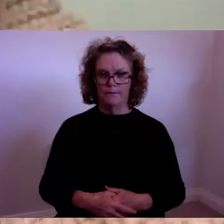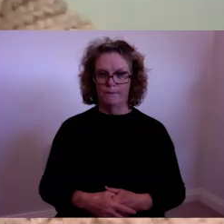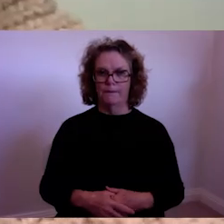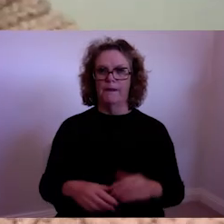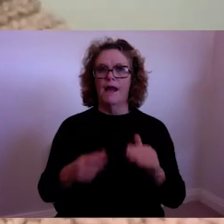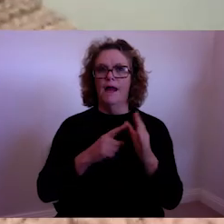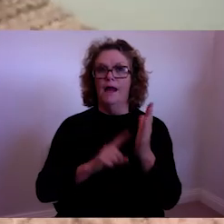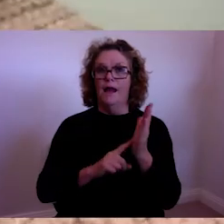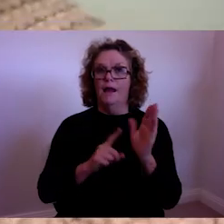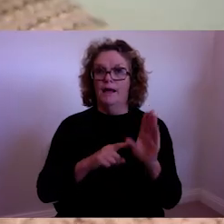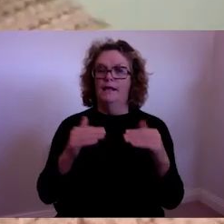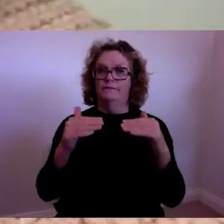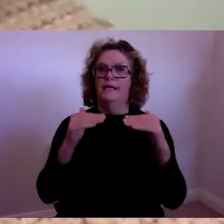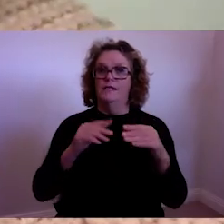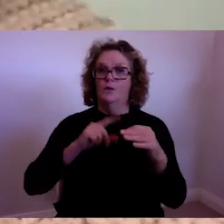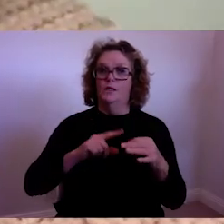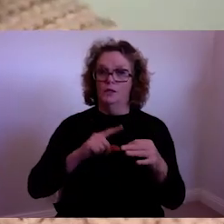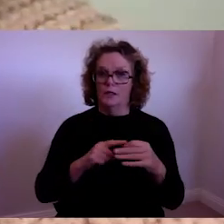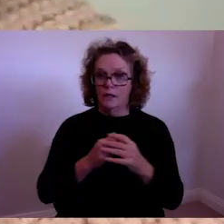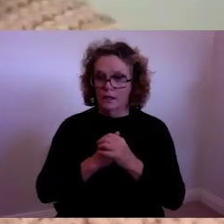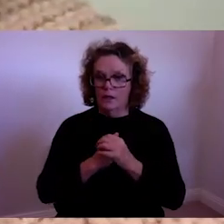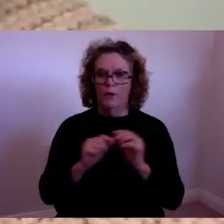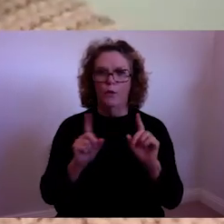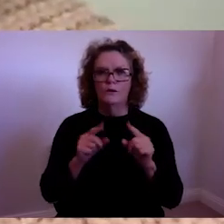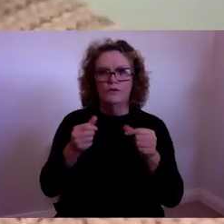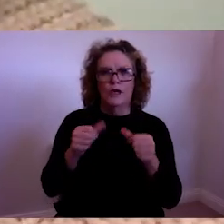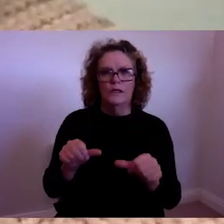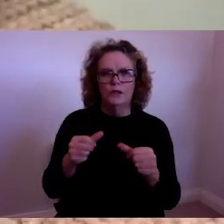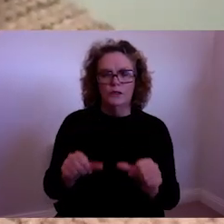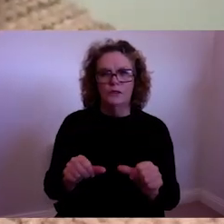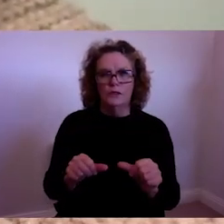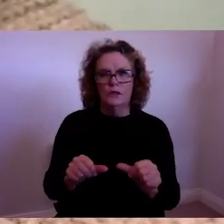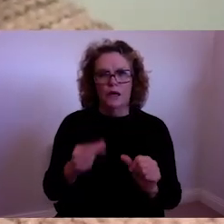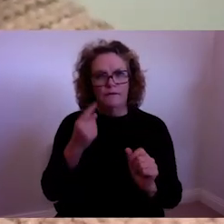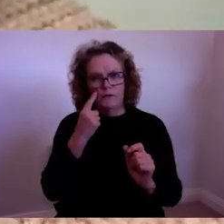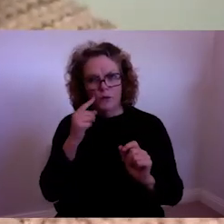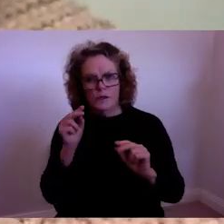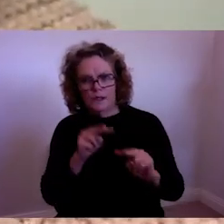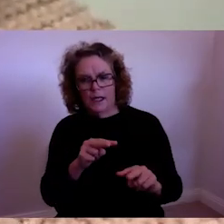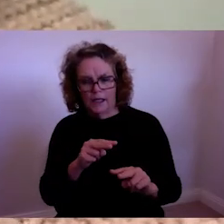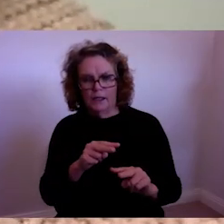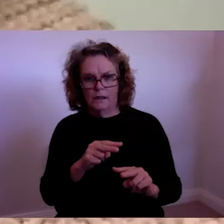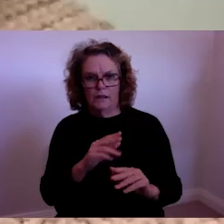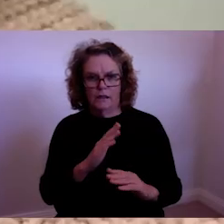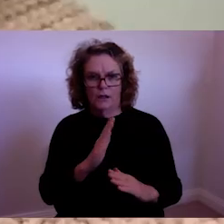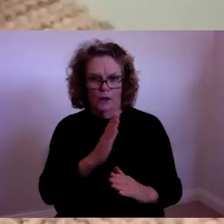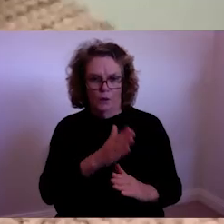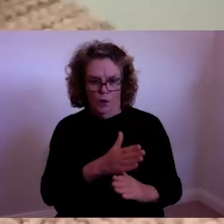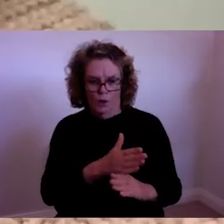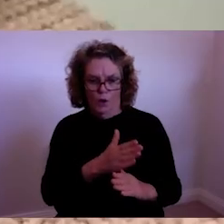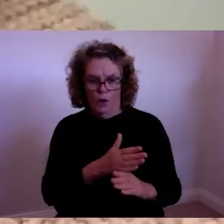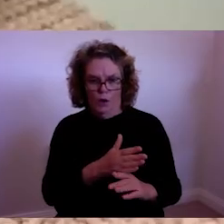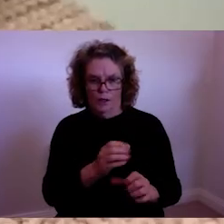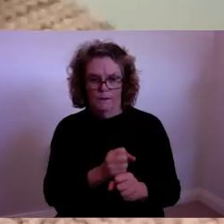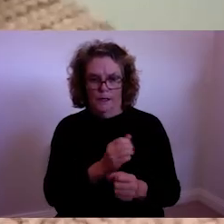Okay, the next question is, what strategies have you seen work to ensure that people with lived experience of disability